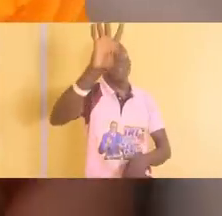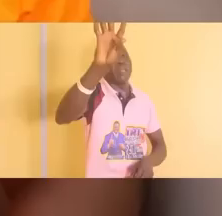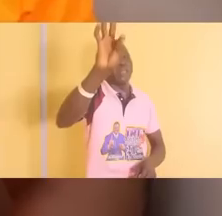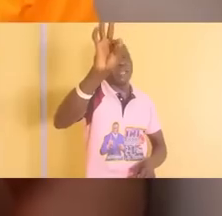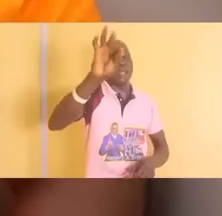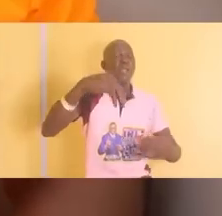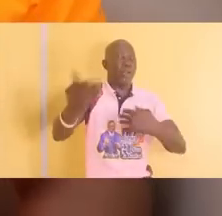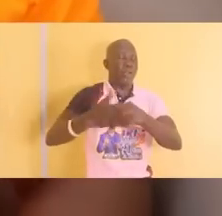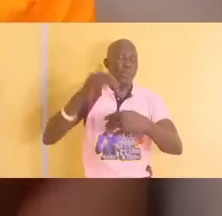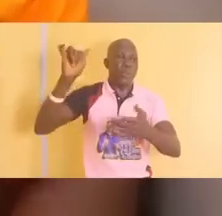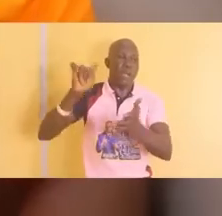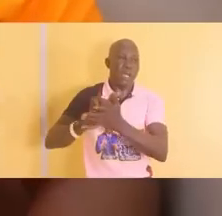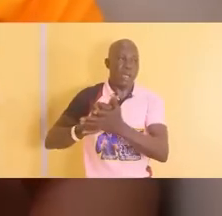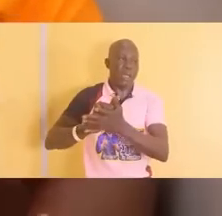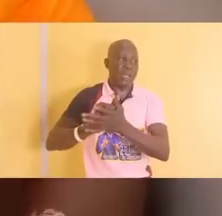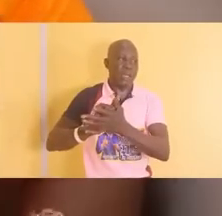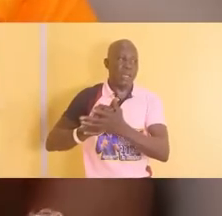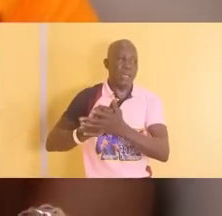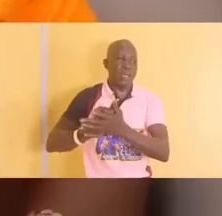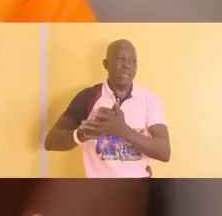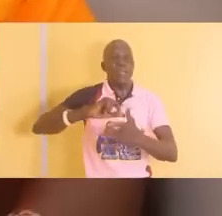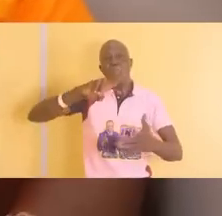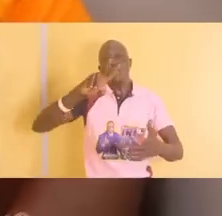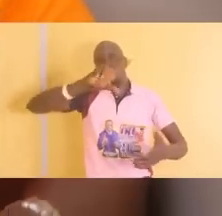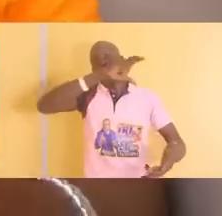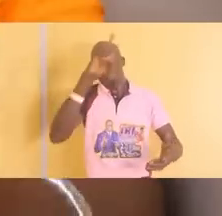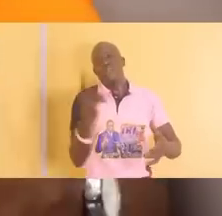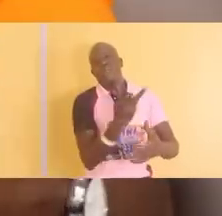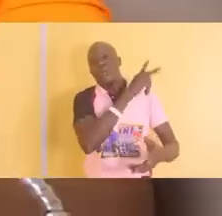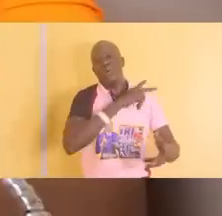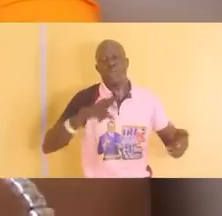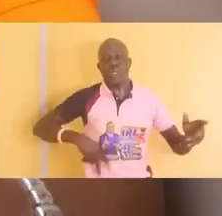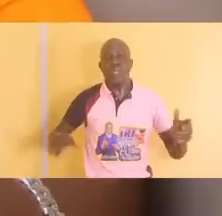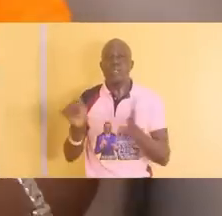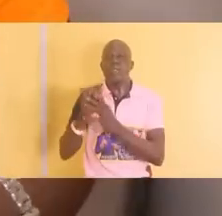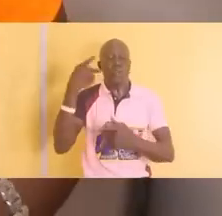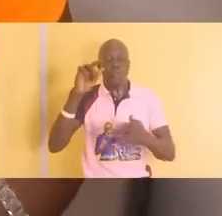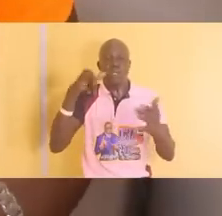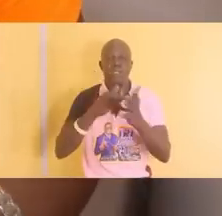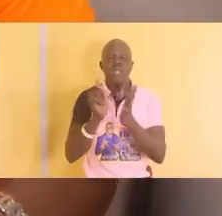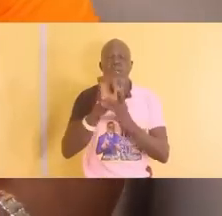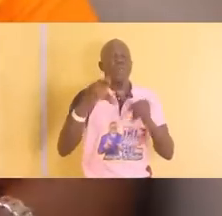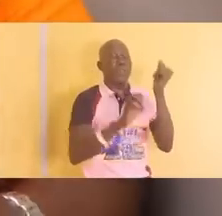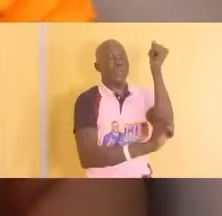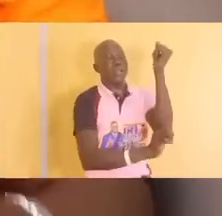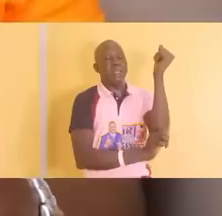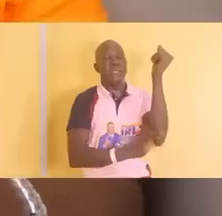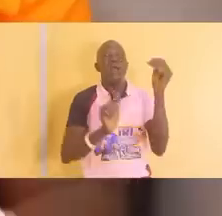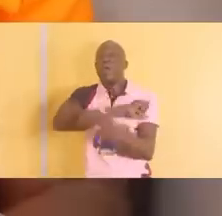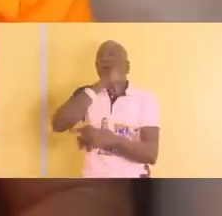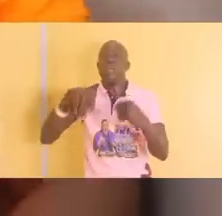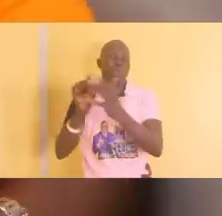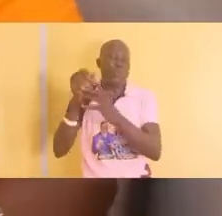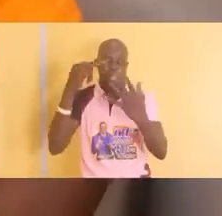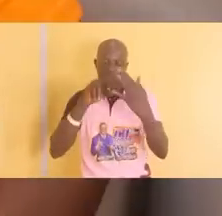si. Read back. Second king. Awon oba keji. Kolo Canada. Read this well. Nipa ti Elijah. Eba Elisha. Nipa ti mo